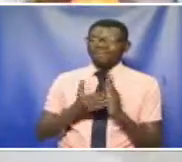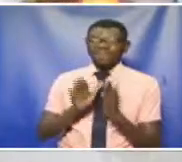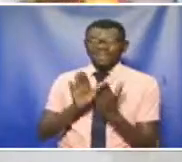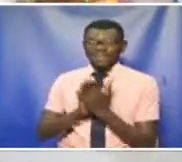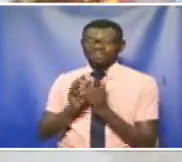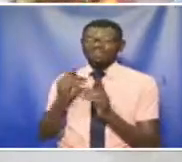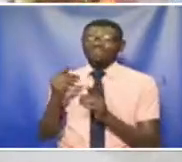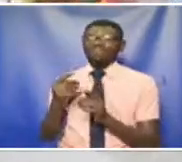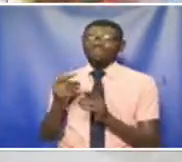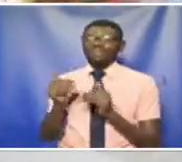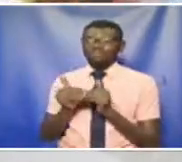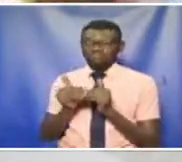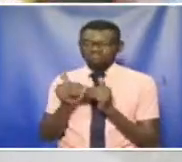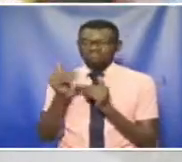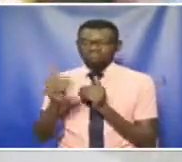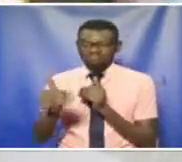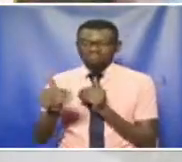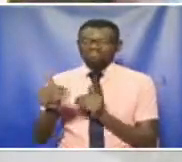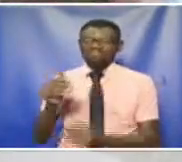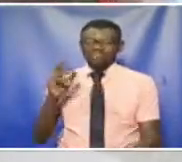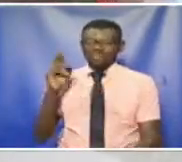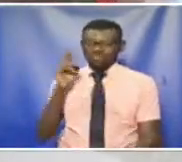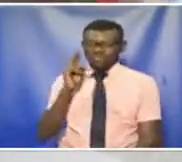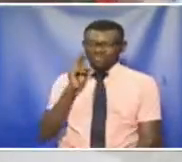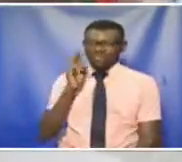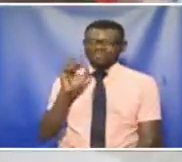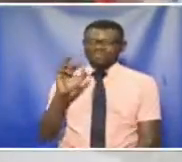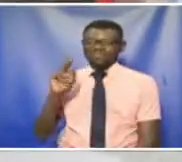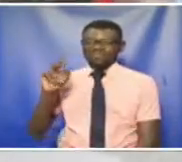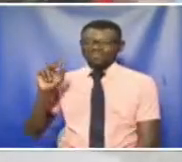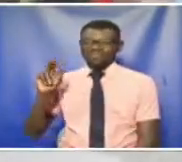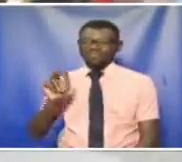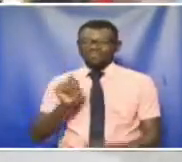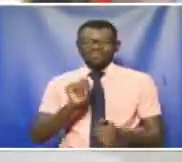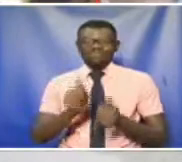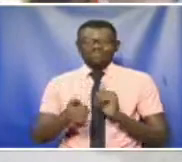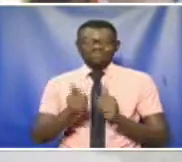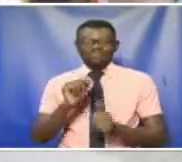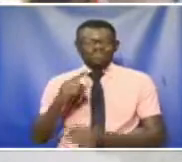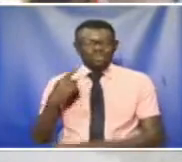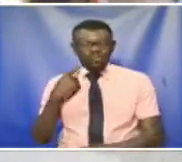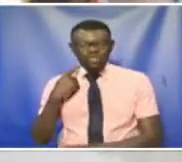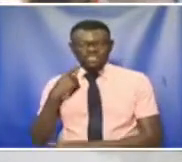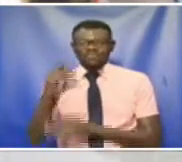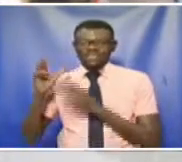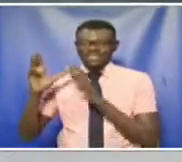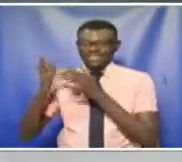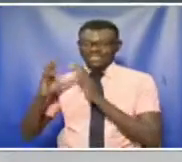next event. Robinson Okenye, KTN Sports, in Watamu, Kilifi.